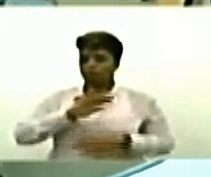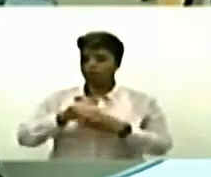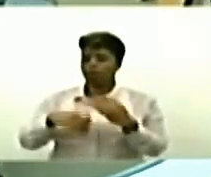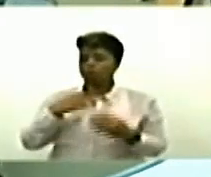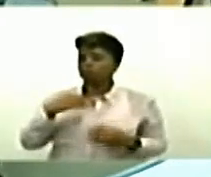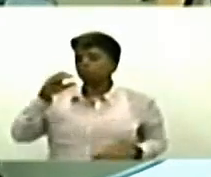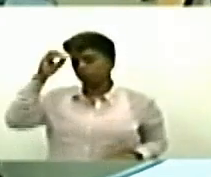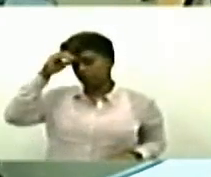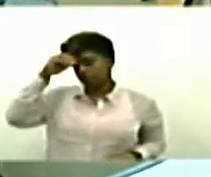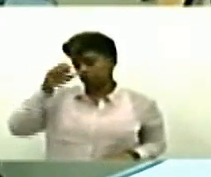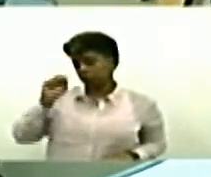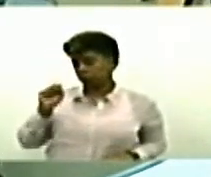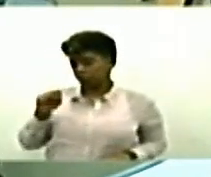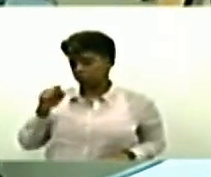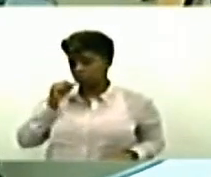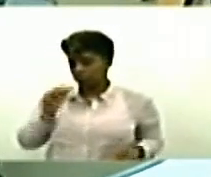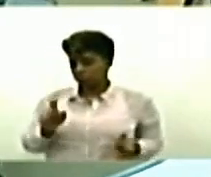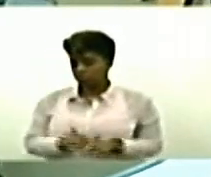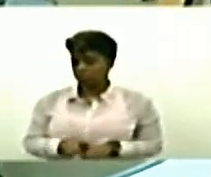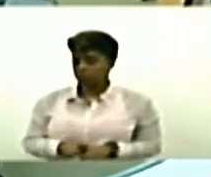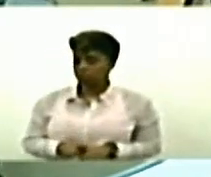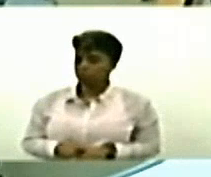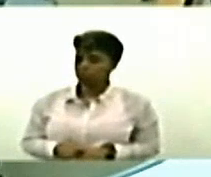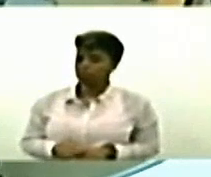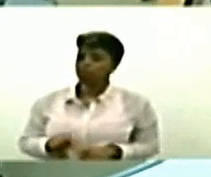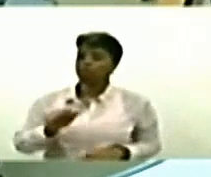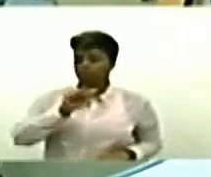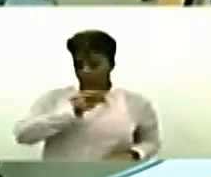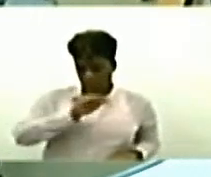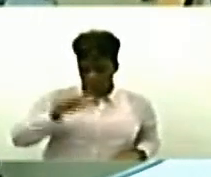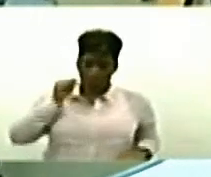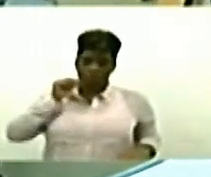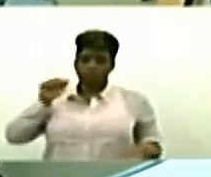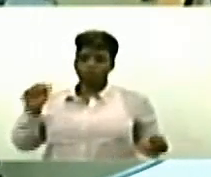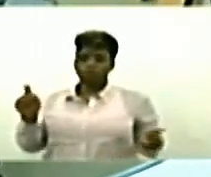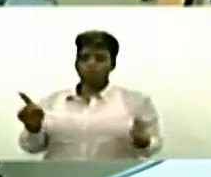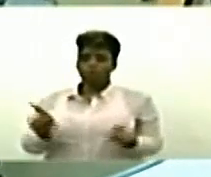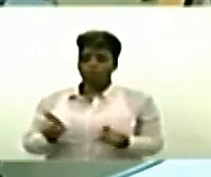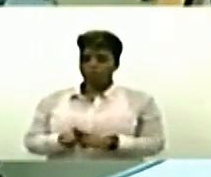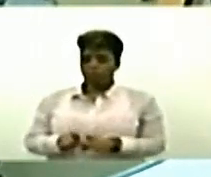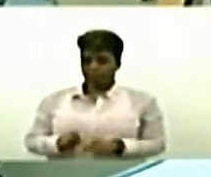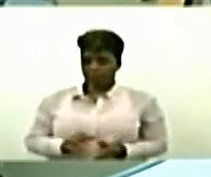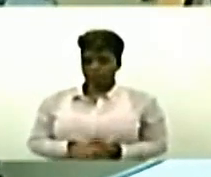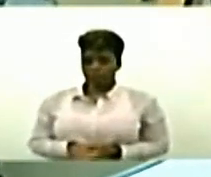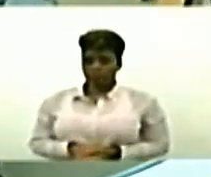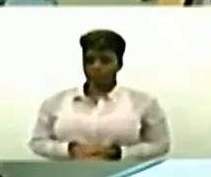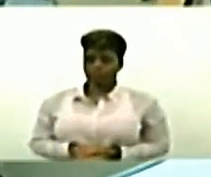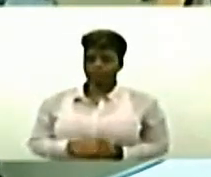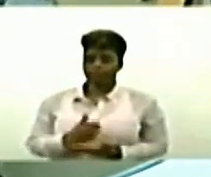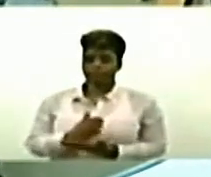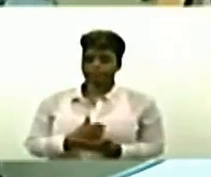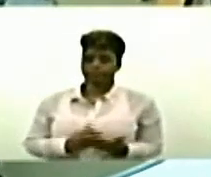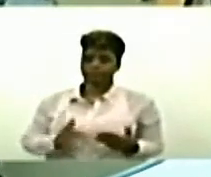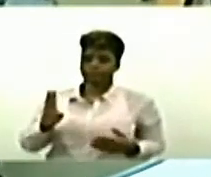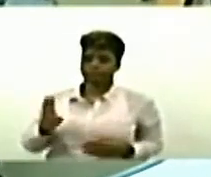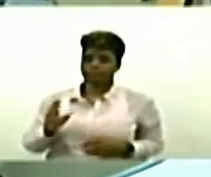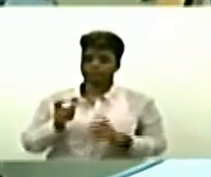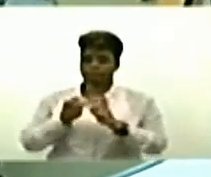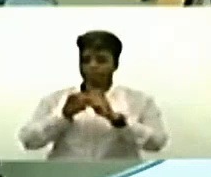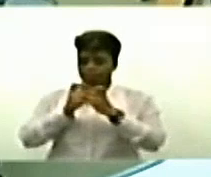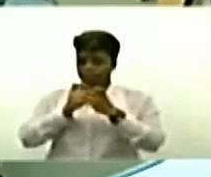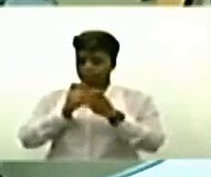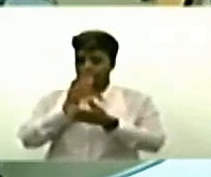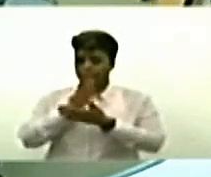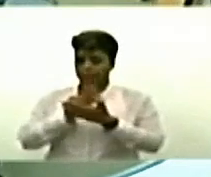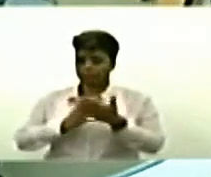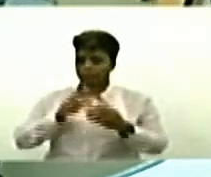aye. To the contrary view say nay. I think the ayes have it. The ayes have it. Clause 6, amendment to Section